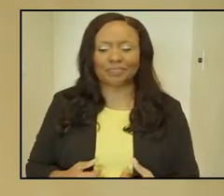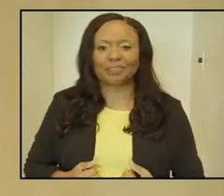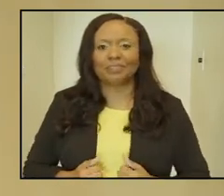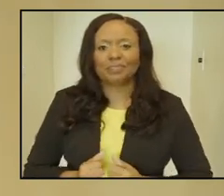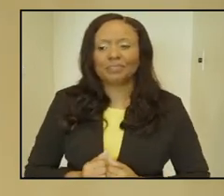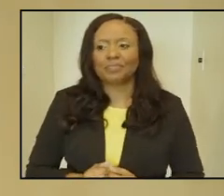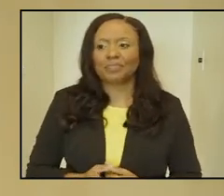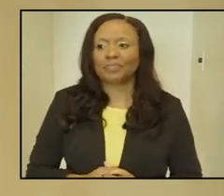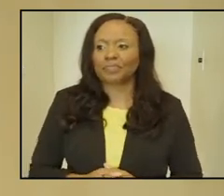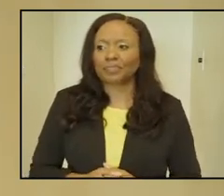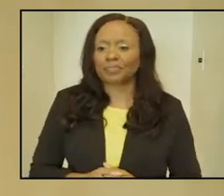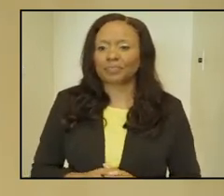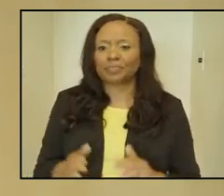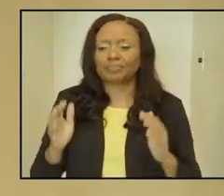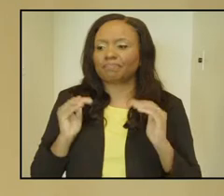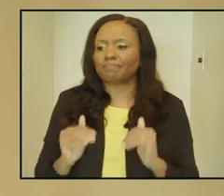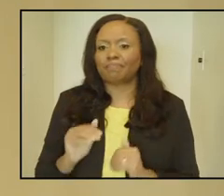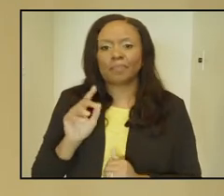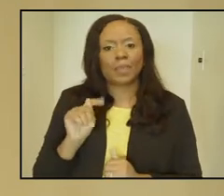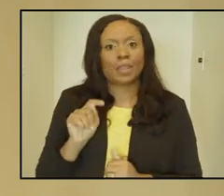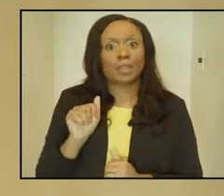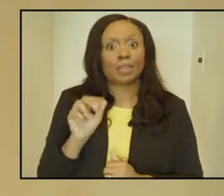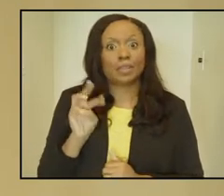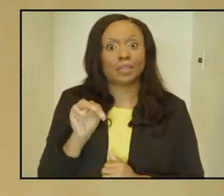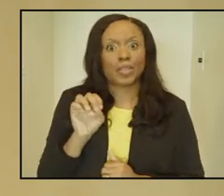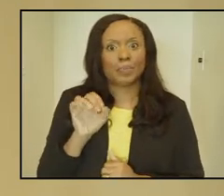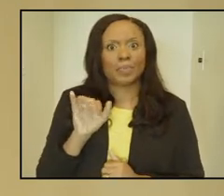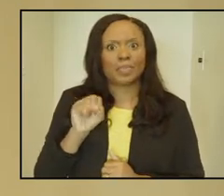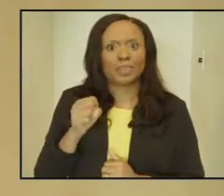and Mrs. Tamisha Rochester,